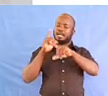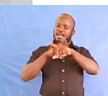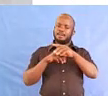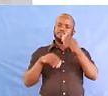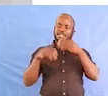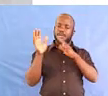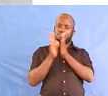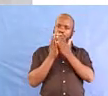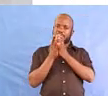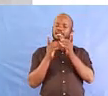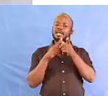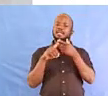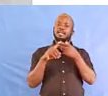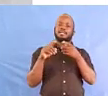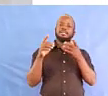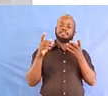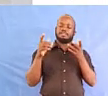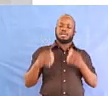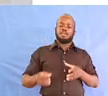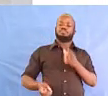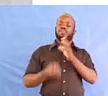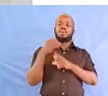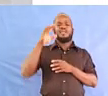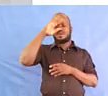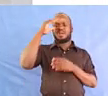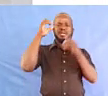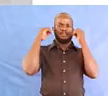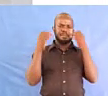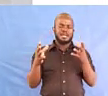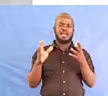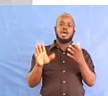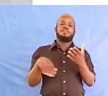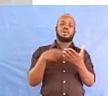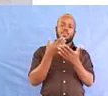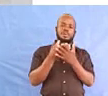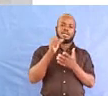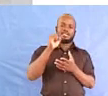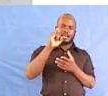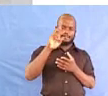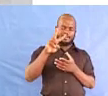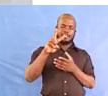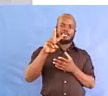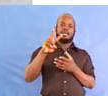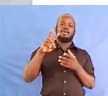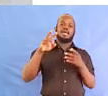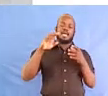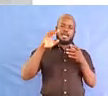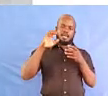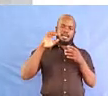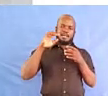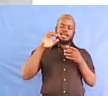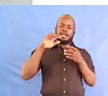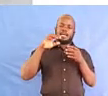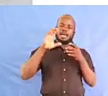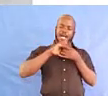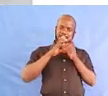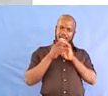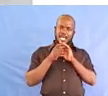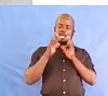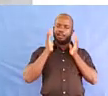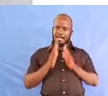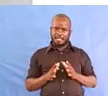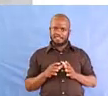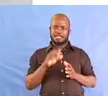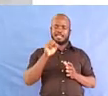His theory, which was effective at selling his book and ignited the imagination of conspiracy theorists, proposed that this SIV-contaminated